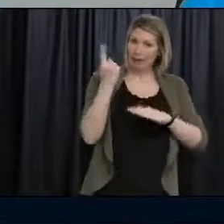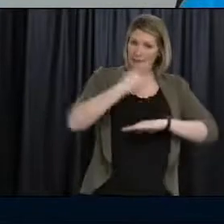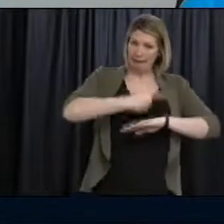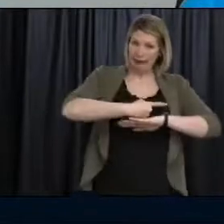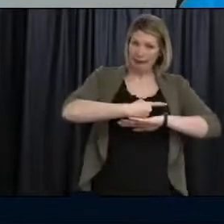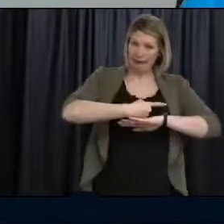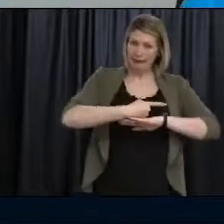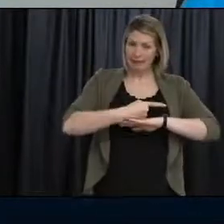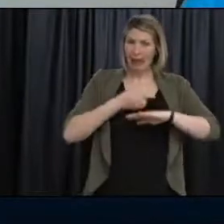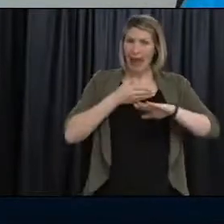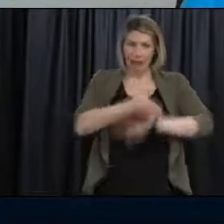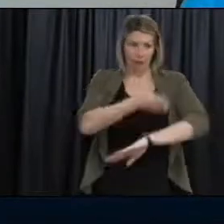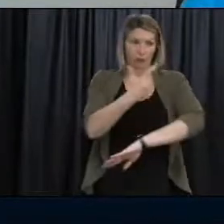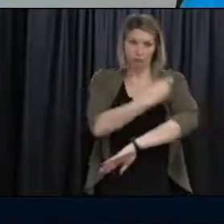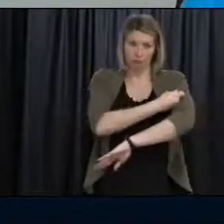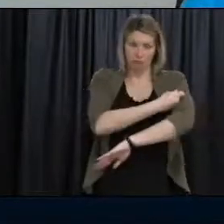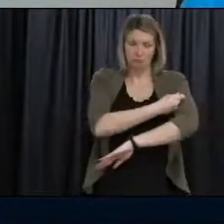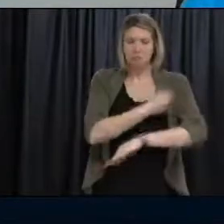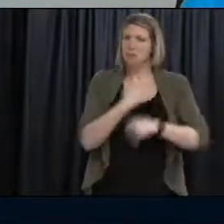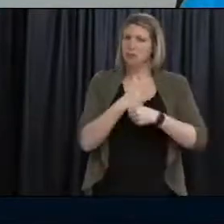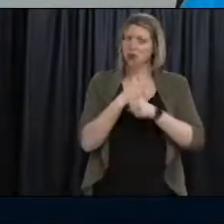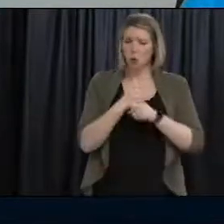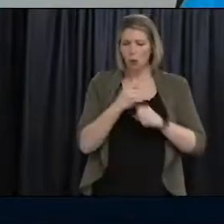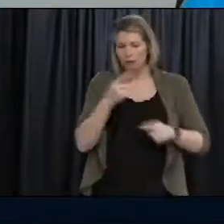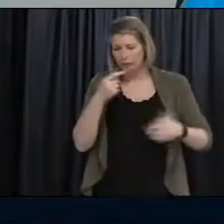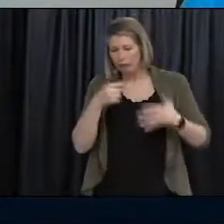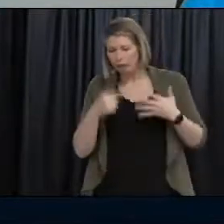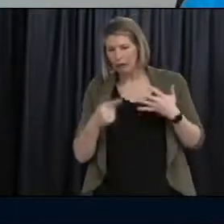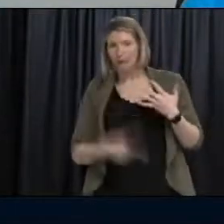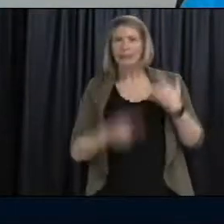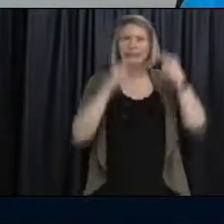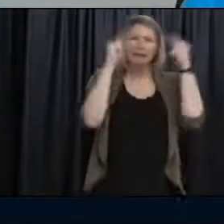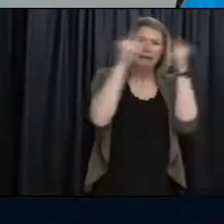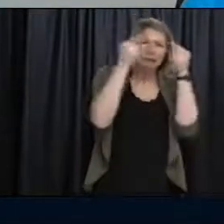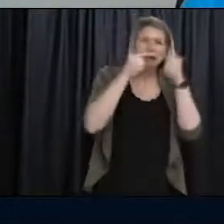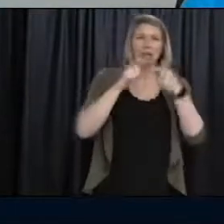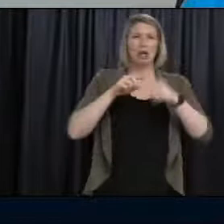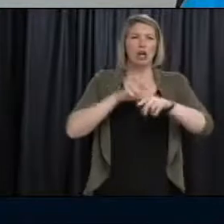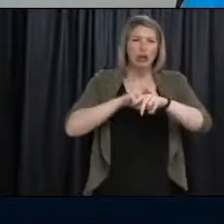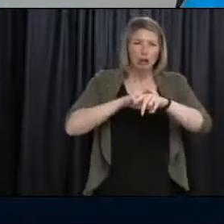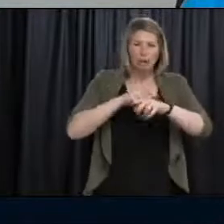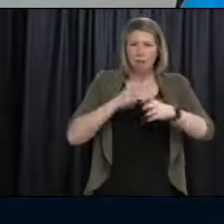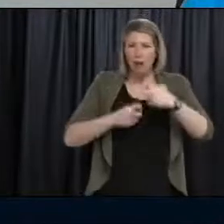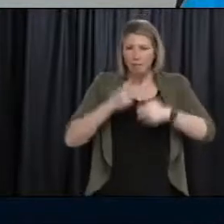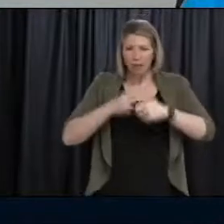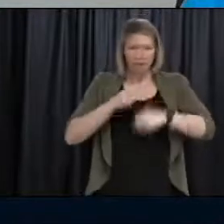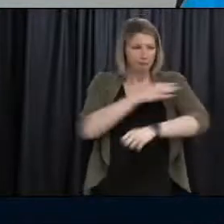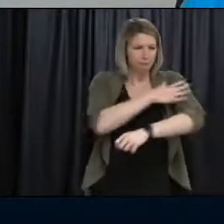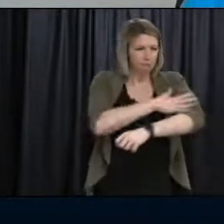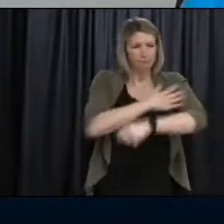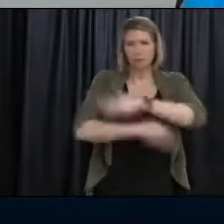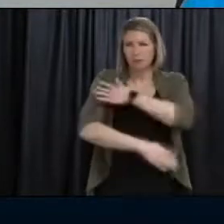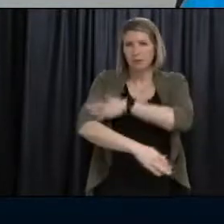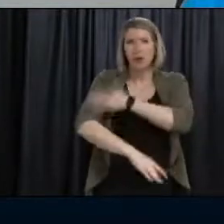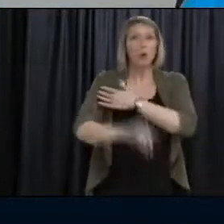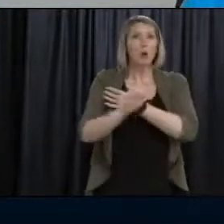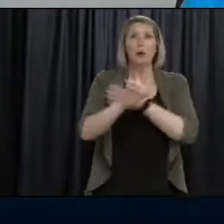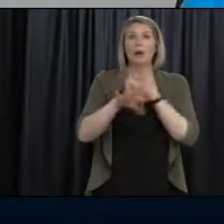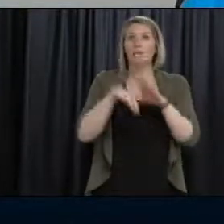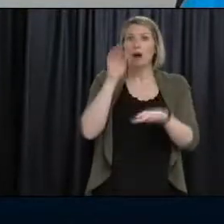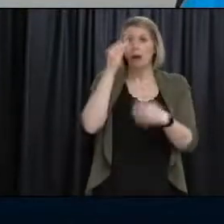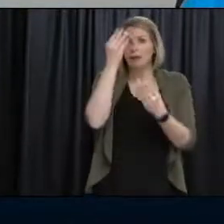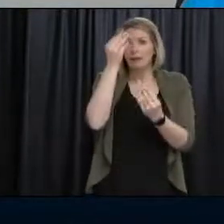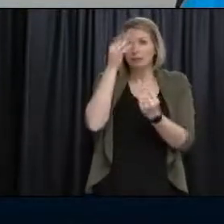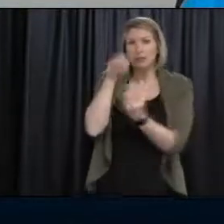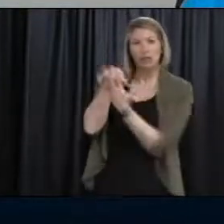symptoms that Dr. Fitzgerald talked about, such as severe headaches, neurological symptoms, or you can review them on the website, then you